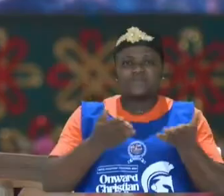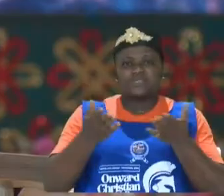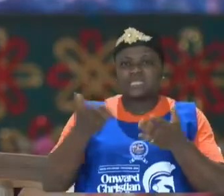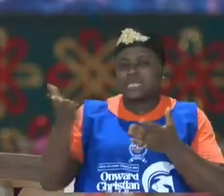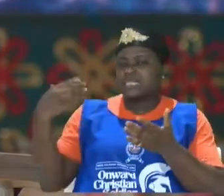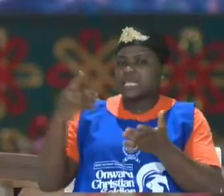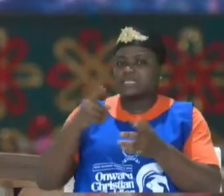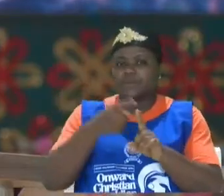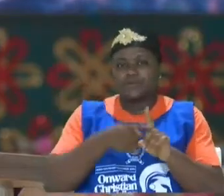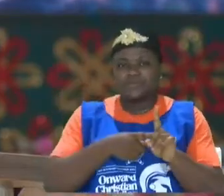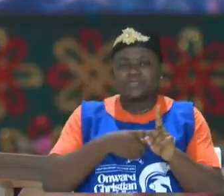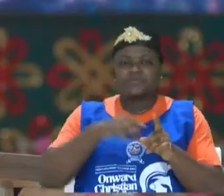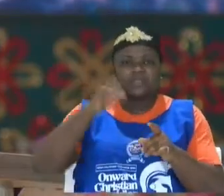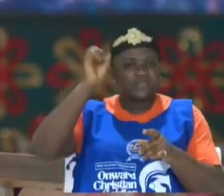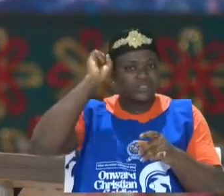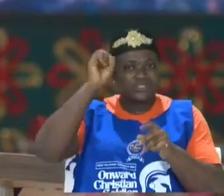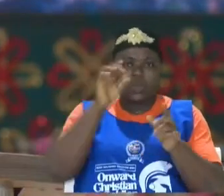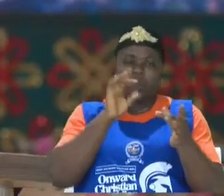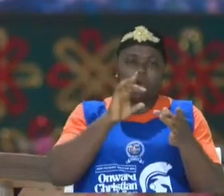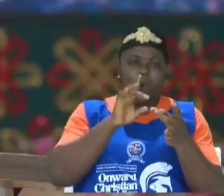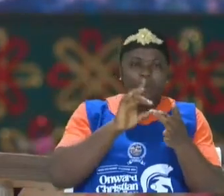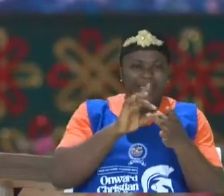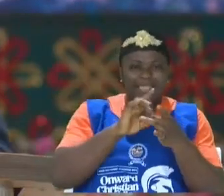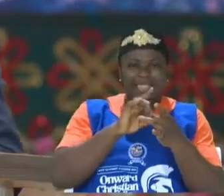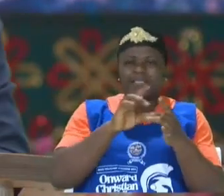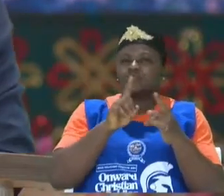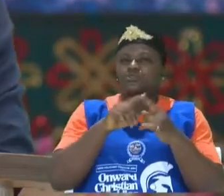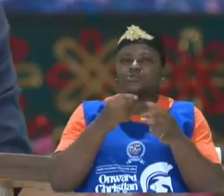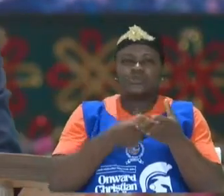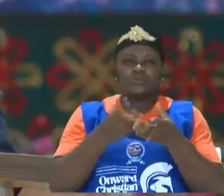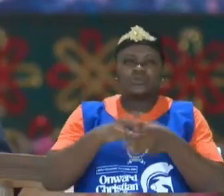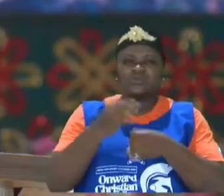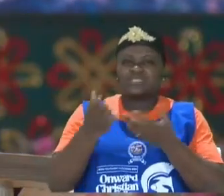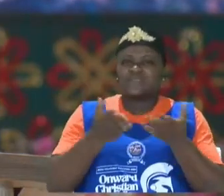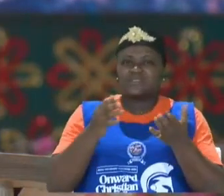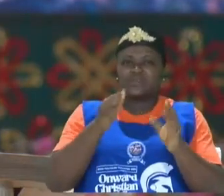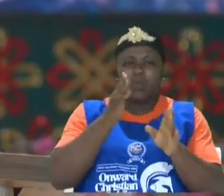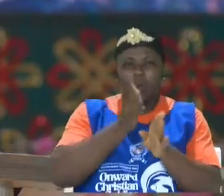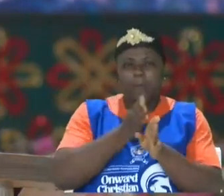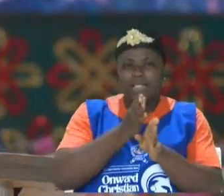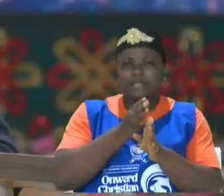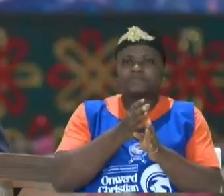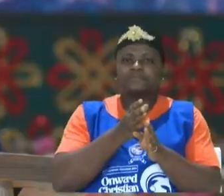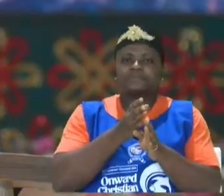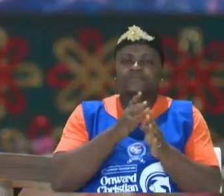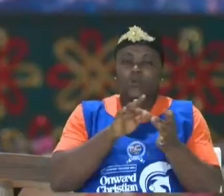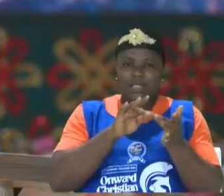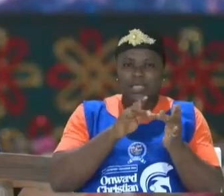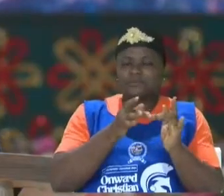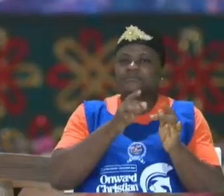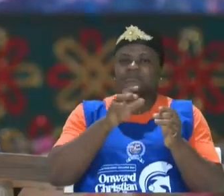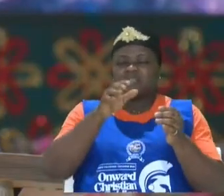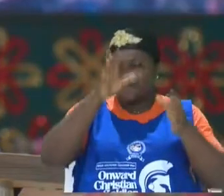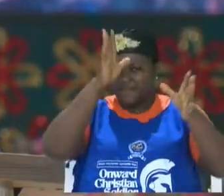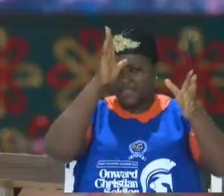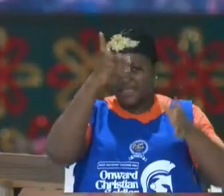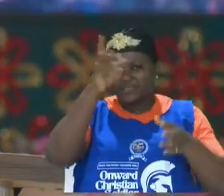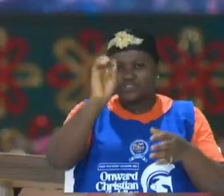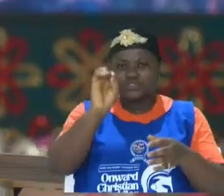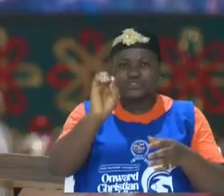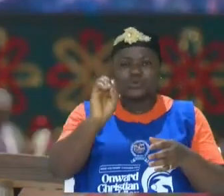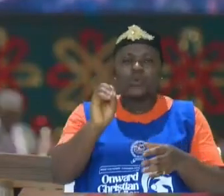month, she connected to the Holy Ghost service online, and Daddy Gio gave a word of